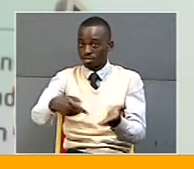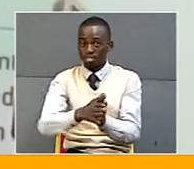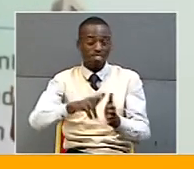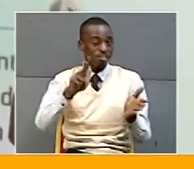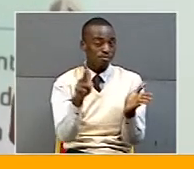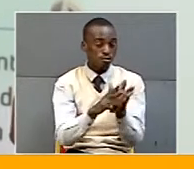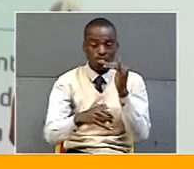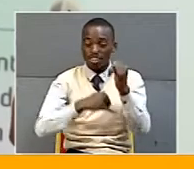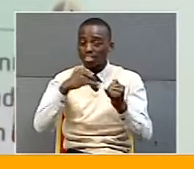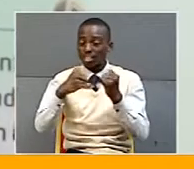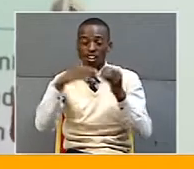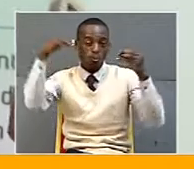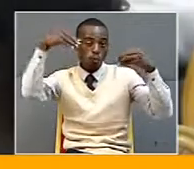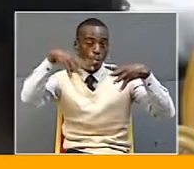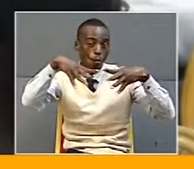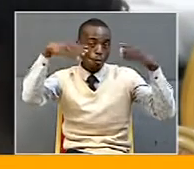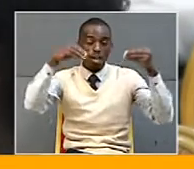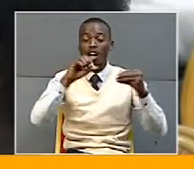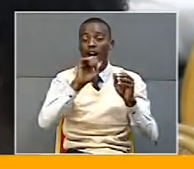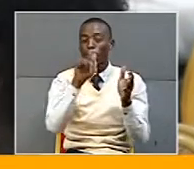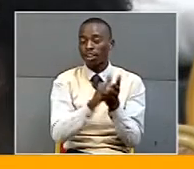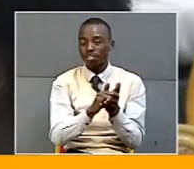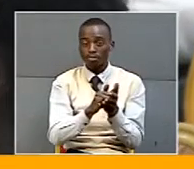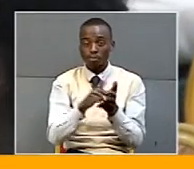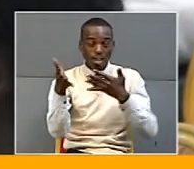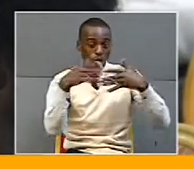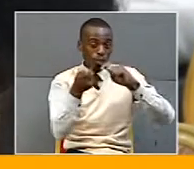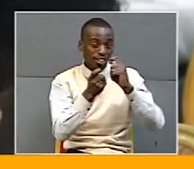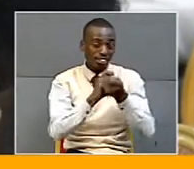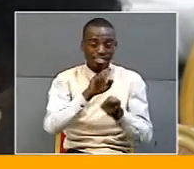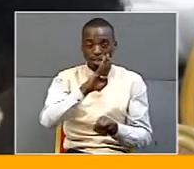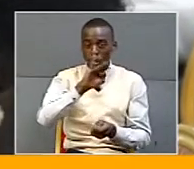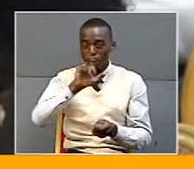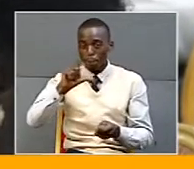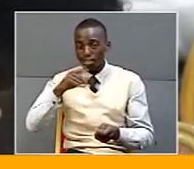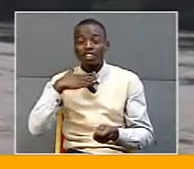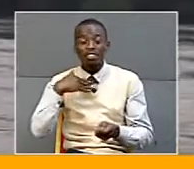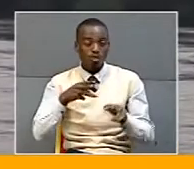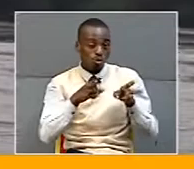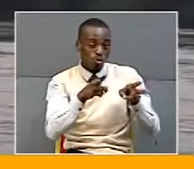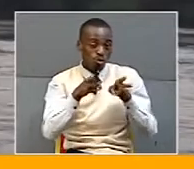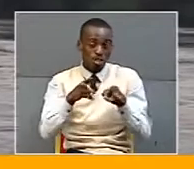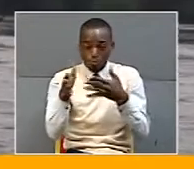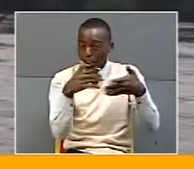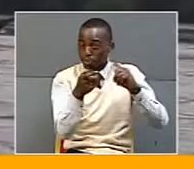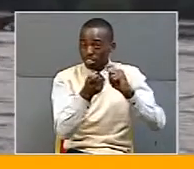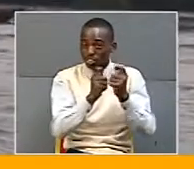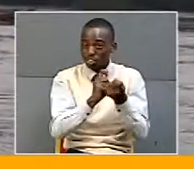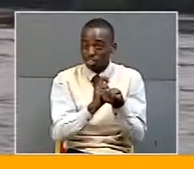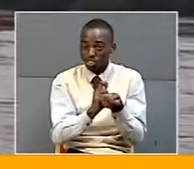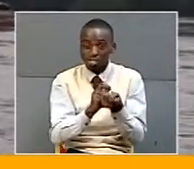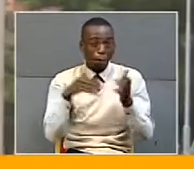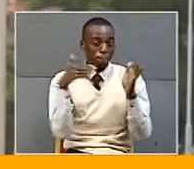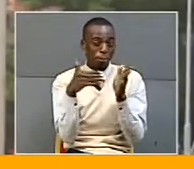ratifies the International Solar Alliance. Climate change bill that seeks to adopt resilience mechanisms of climate change disasters